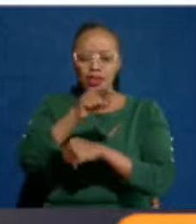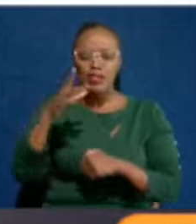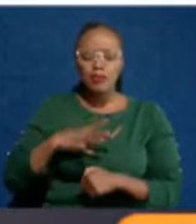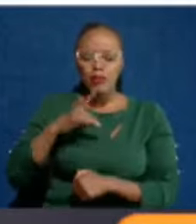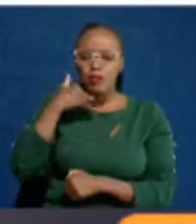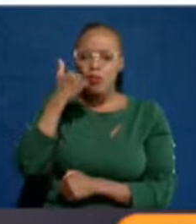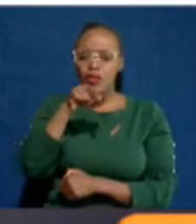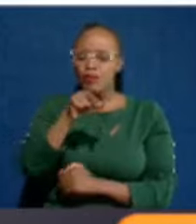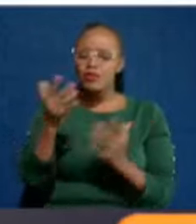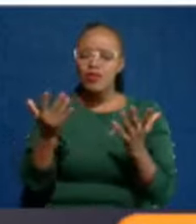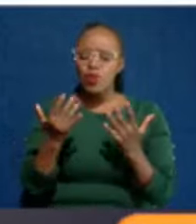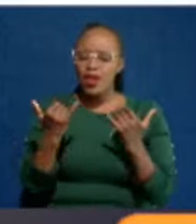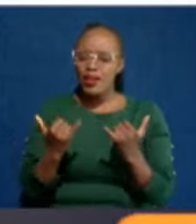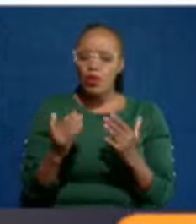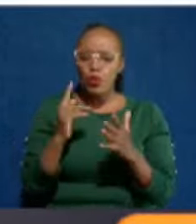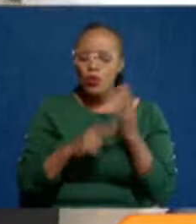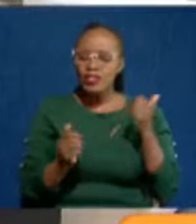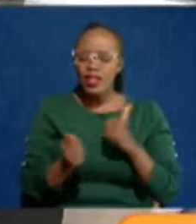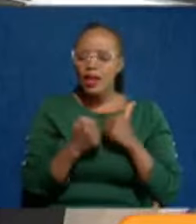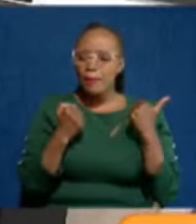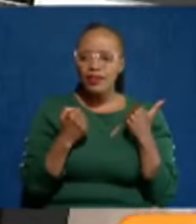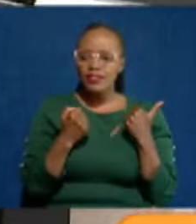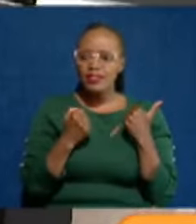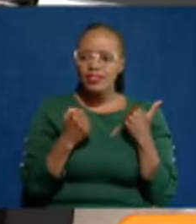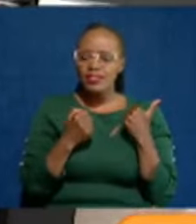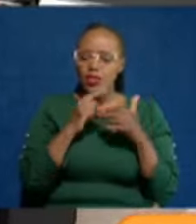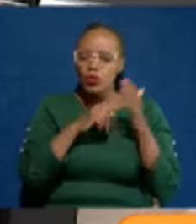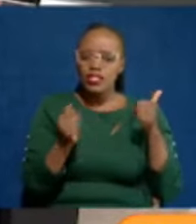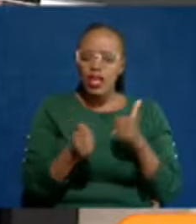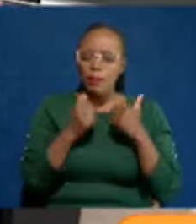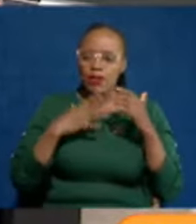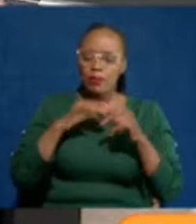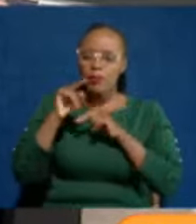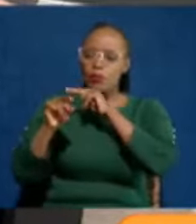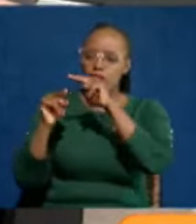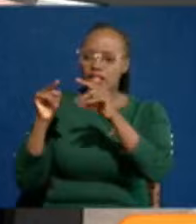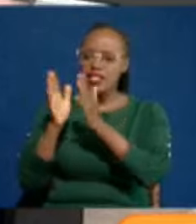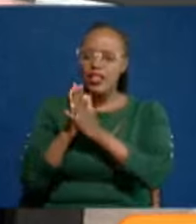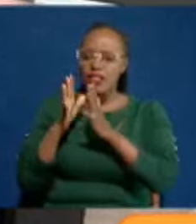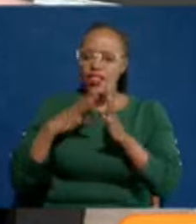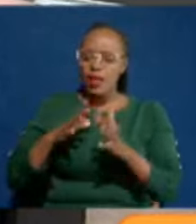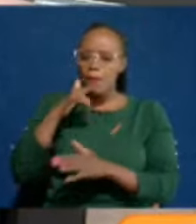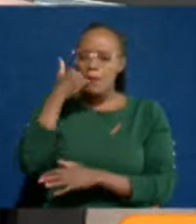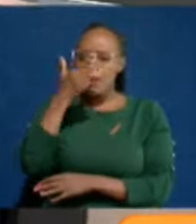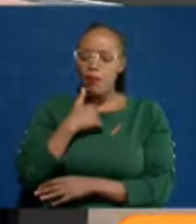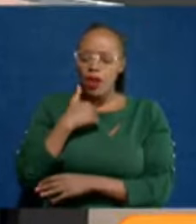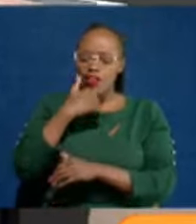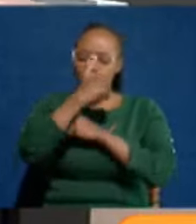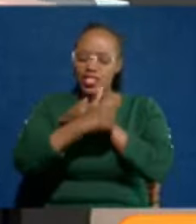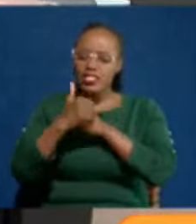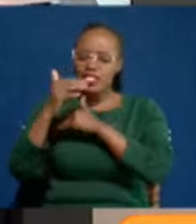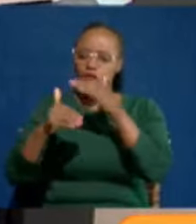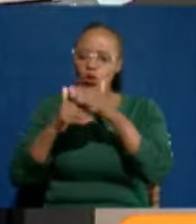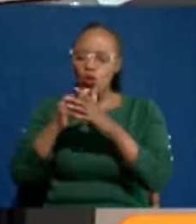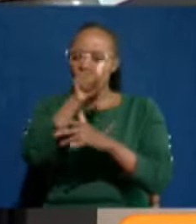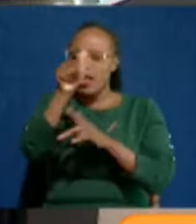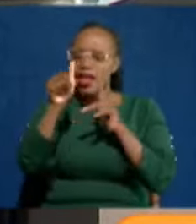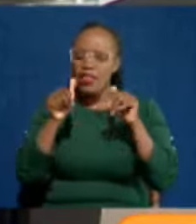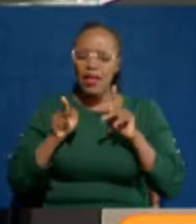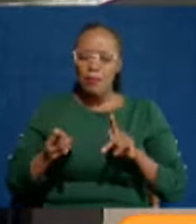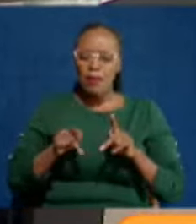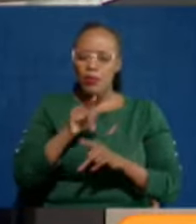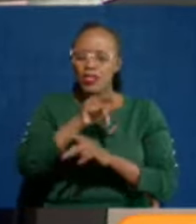are they now? What's happened to them? What's happened to the killers and those who've maimed and injured all of these others? Where are